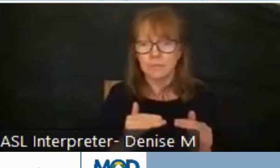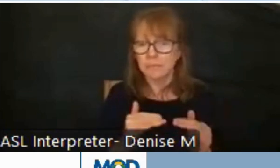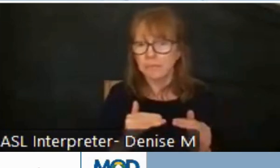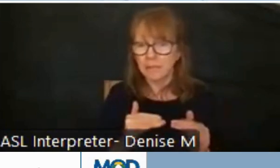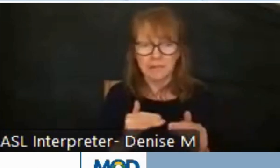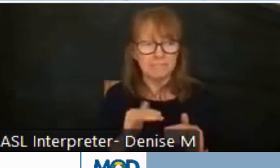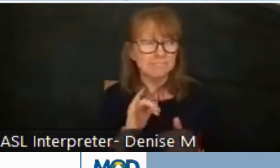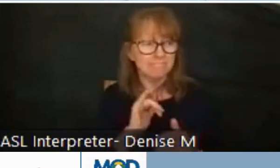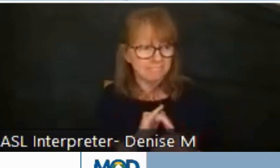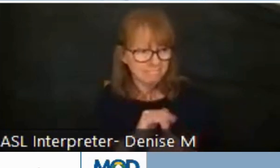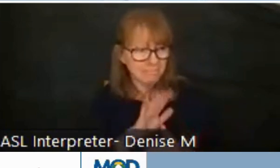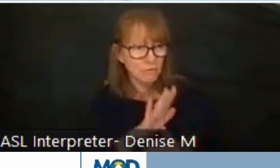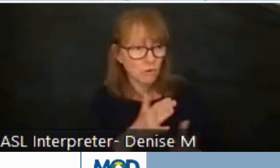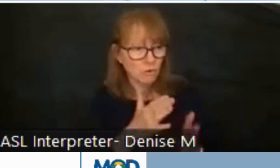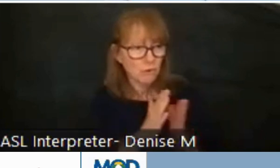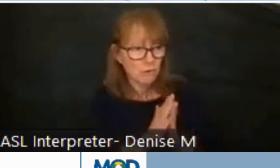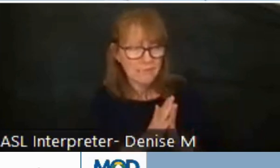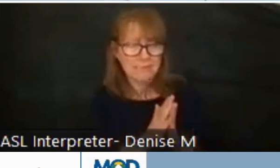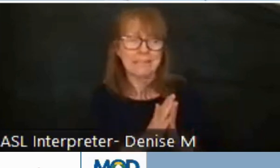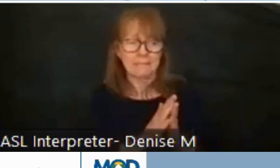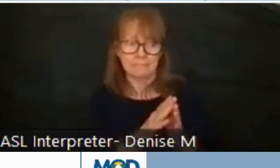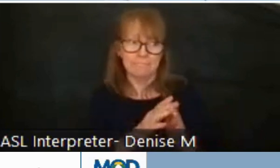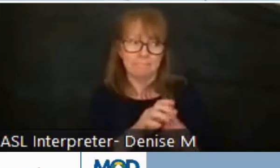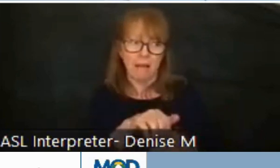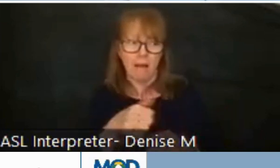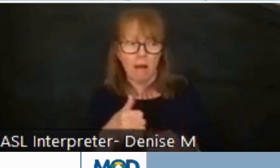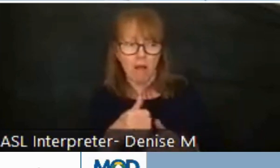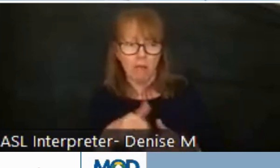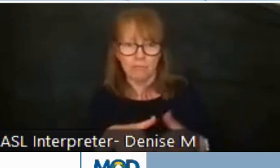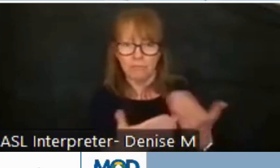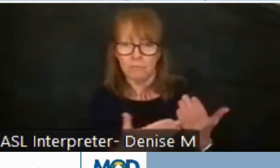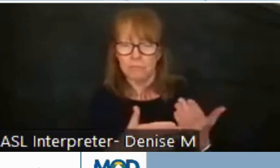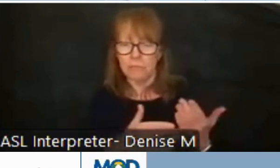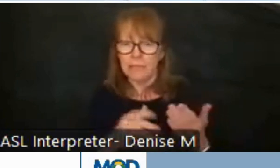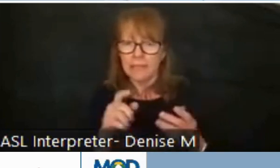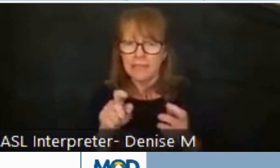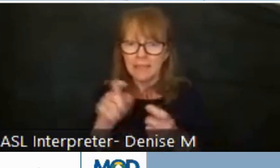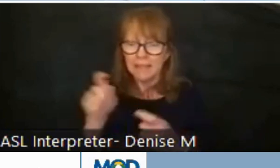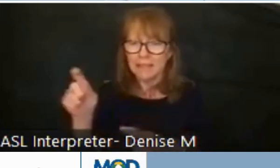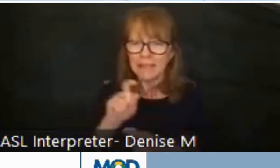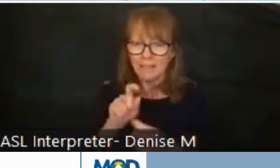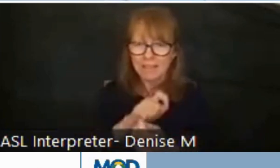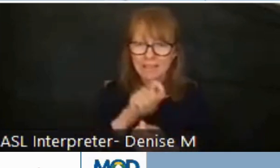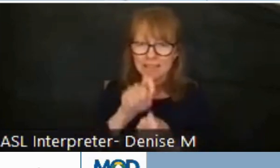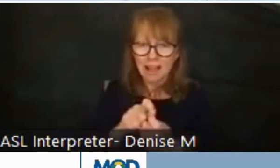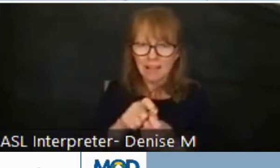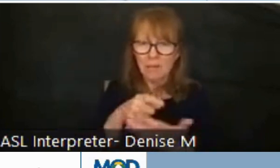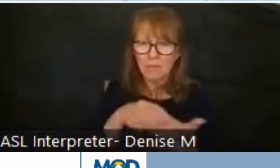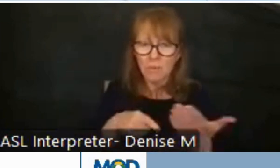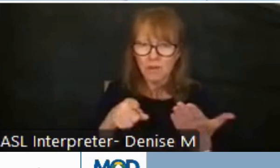solution from what you requested. Note that they don't have to give you exactly what you asked for